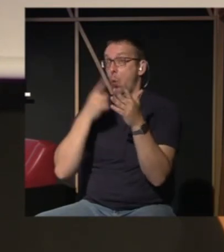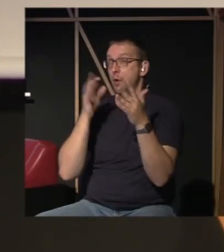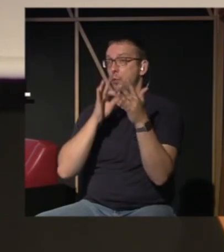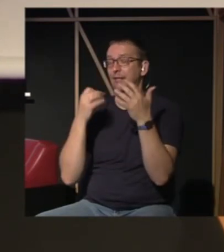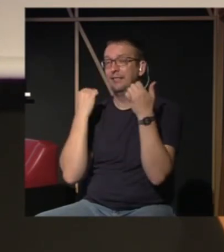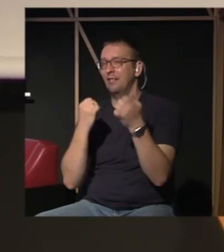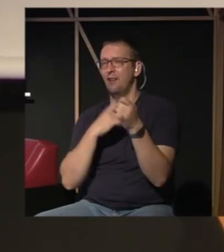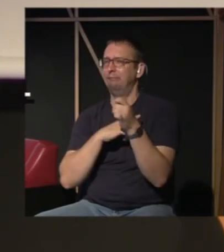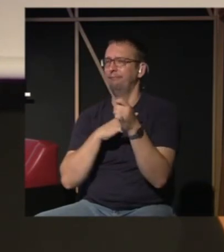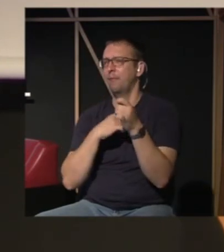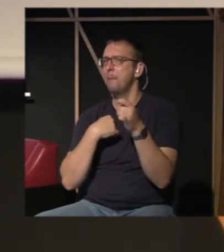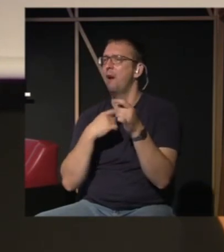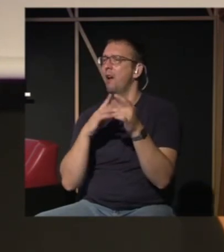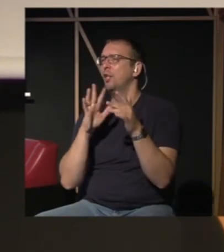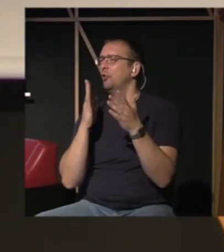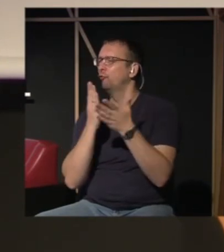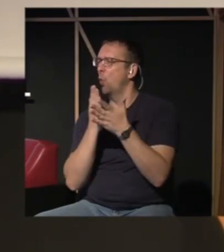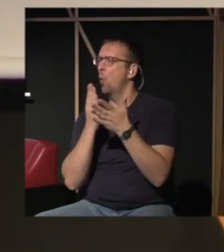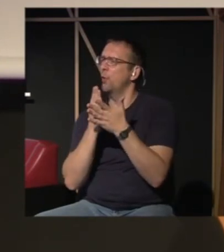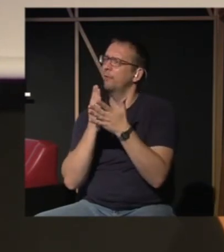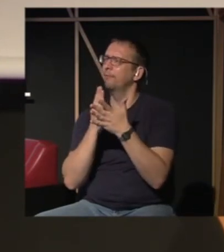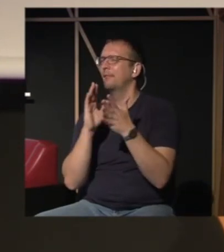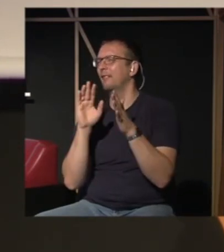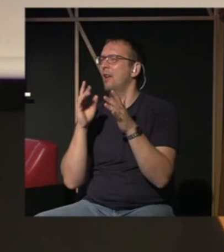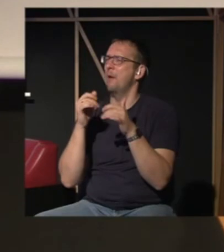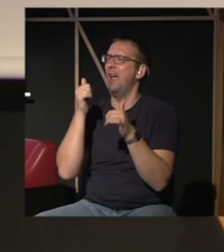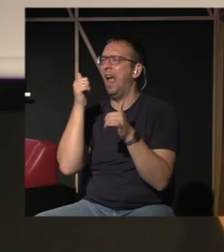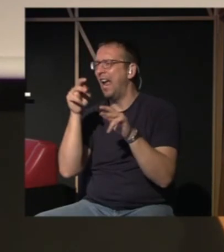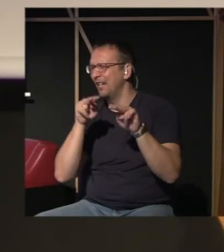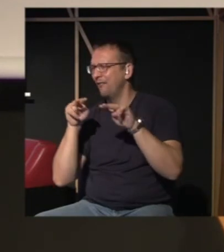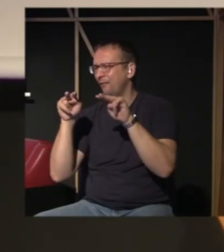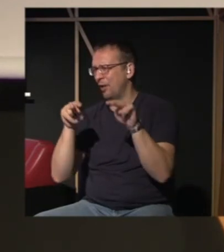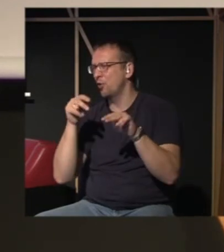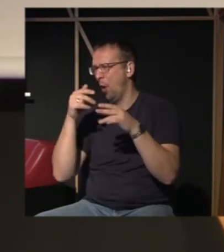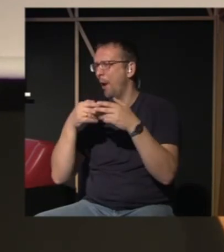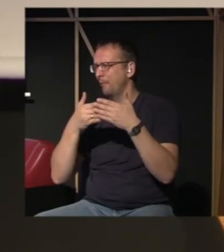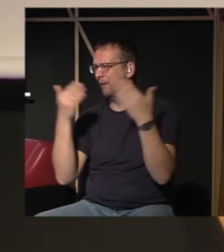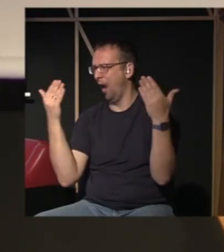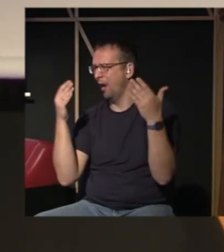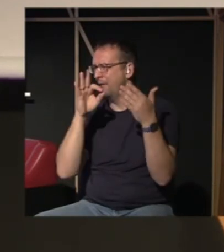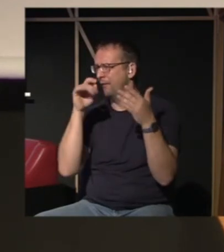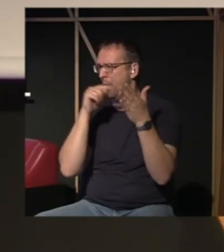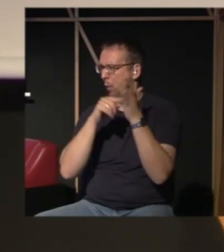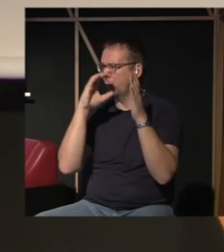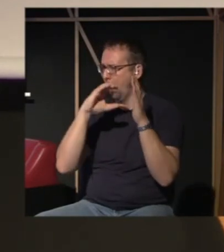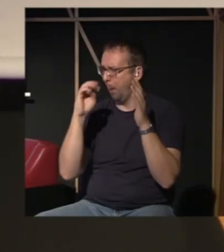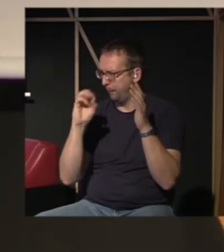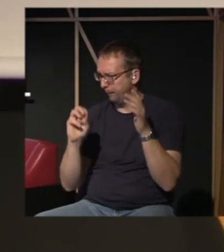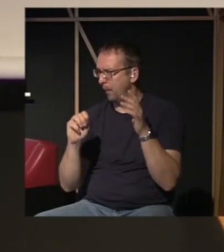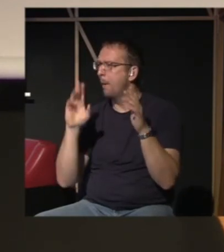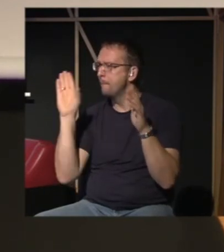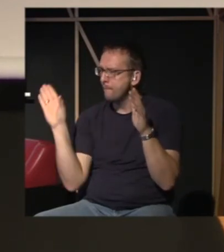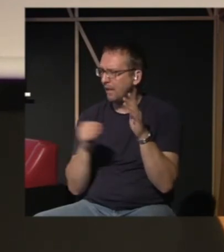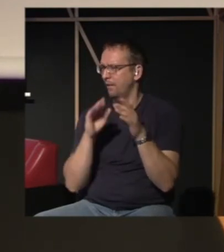one video per day that was on FIFA.com did have sign language interpretation as well. And I think that that